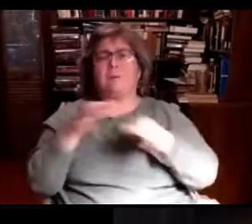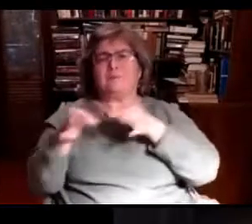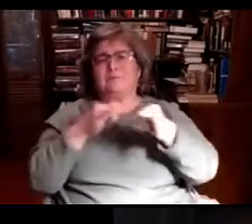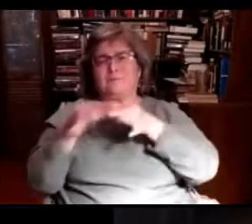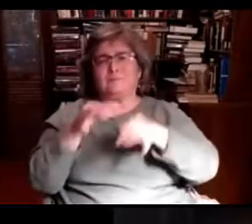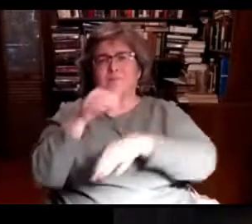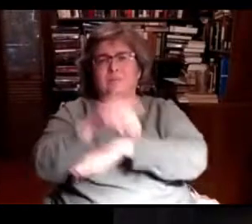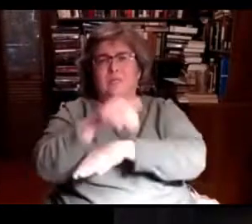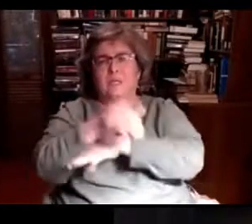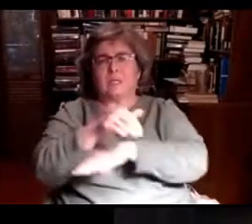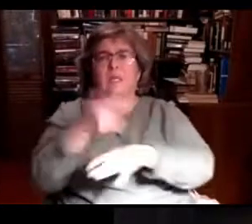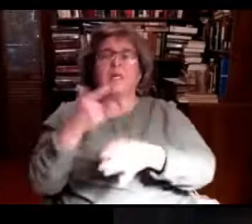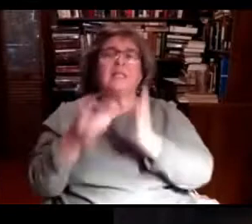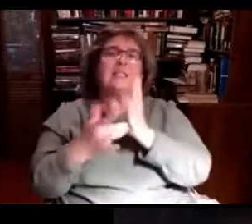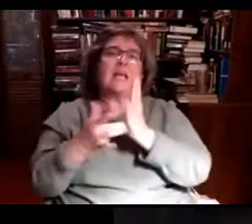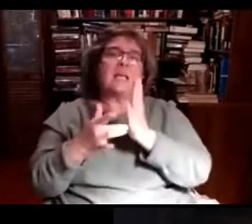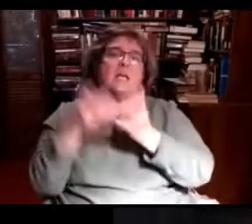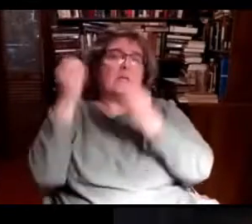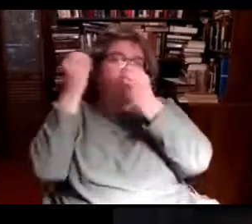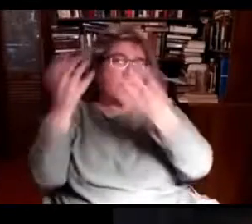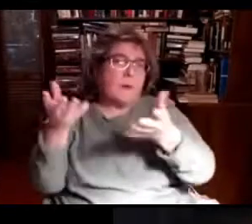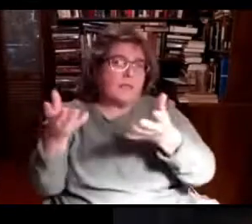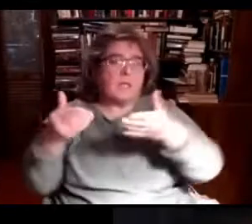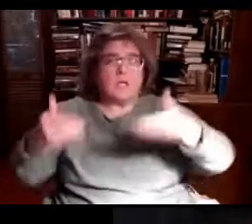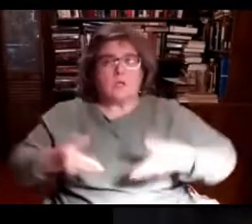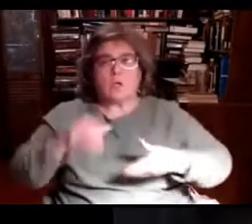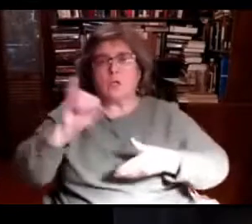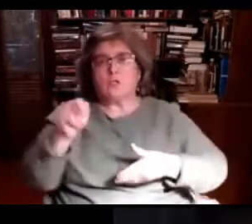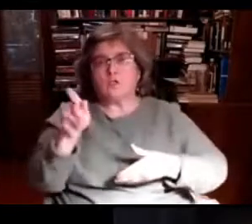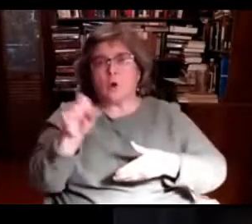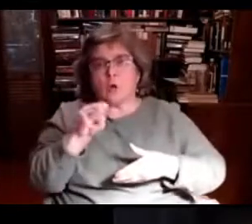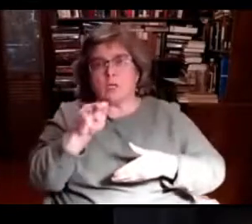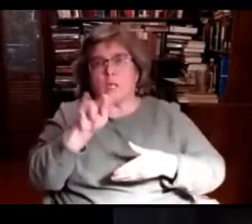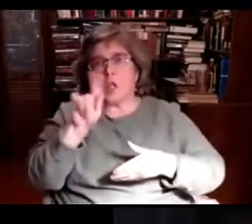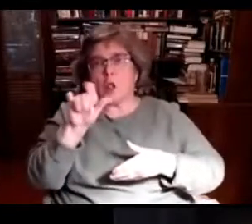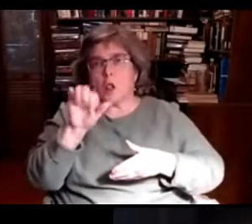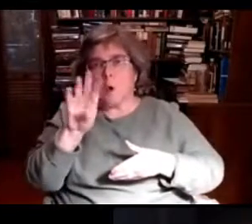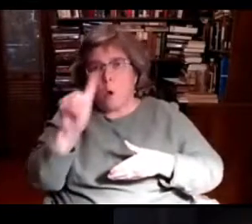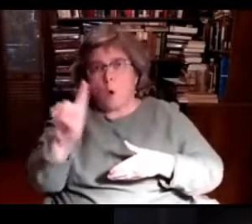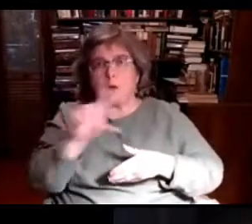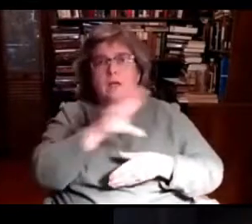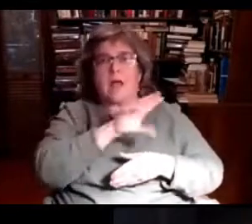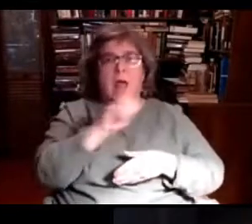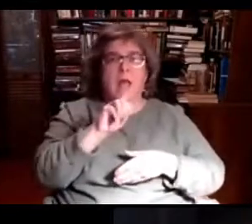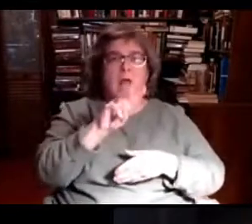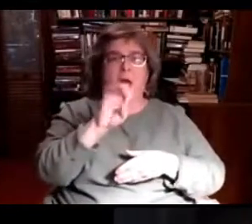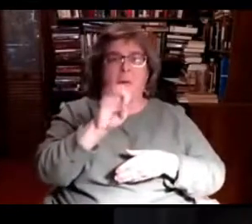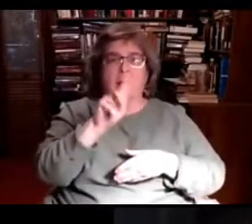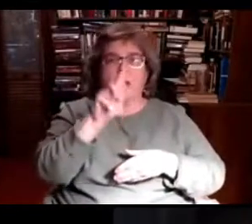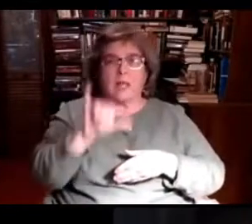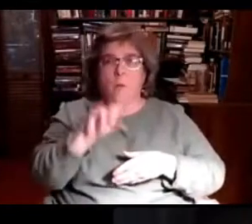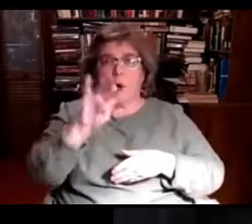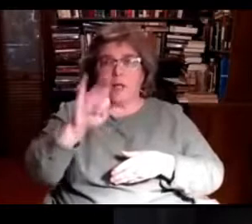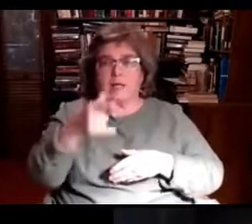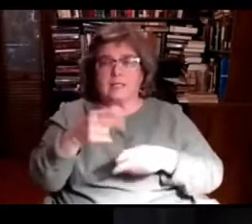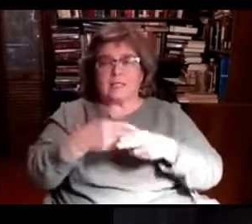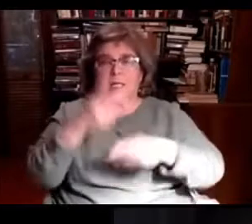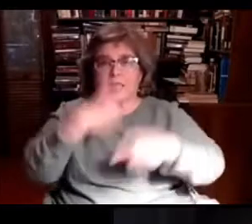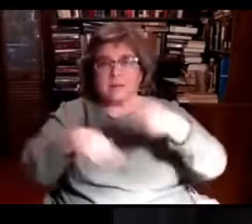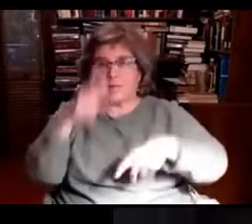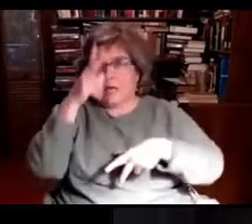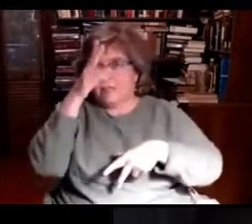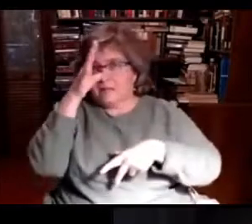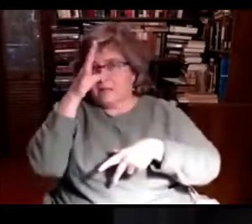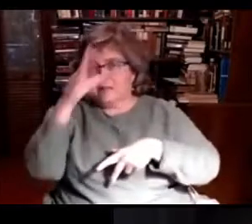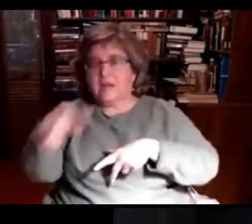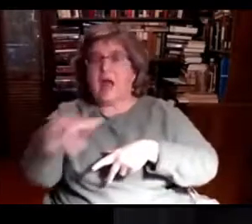and technical notes to guide you, and introduce Jordan Lord, Emily Wattlington, as well as our surprise guests. To those of you who don't